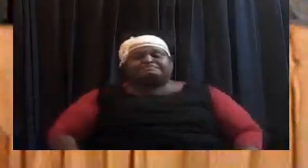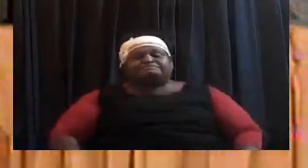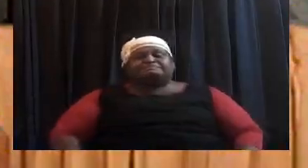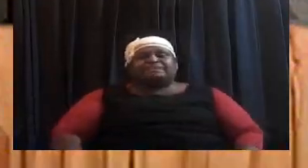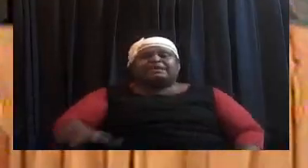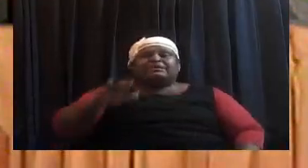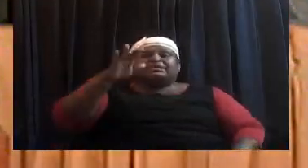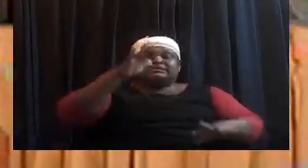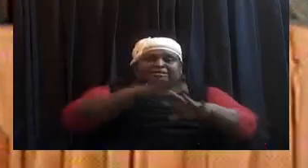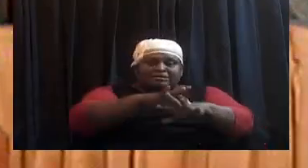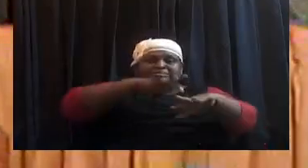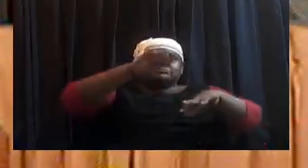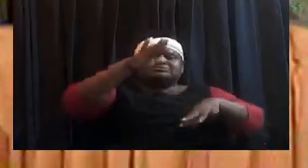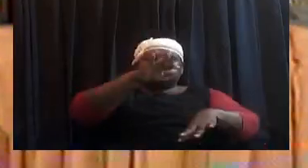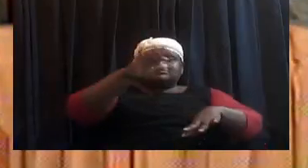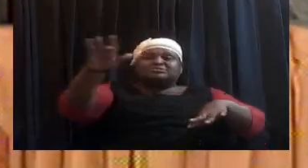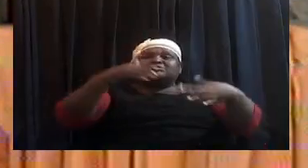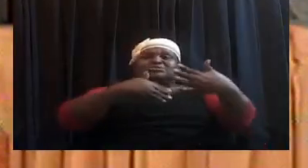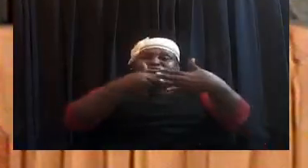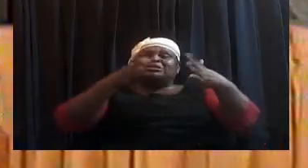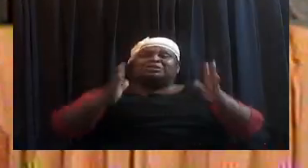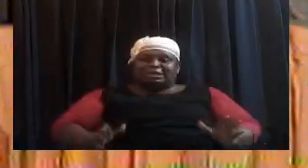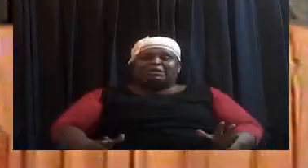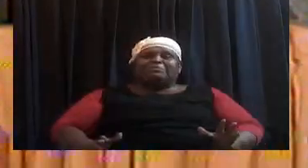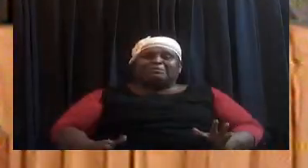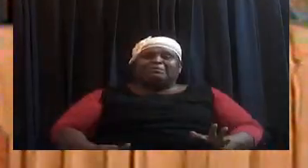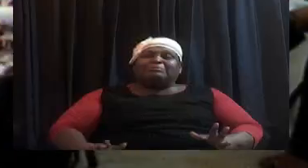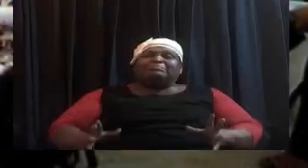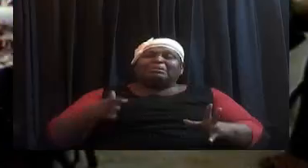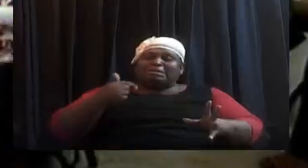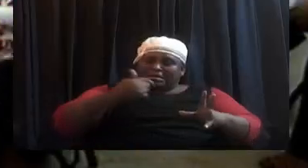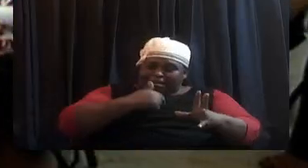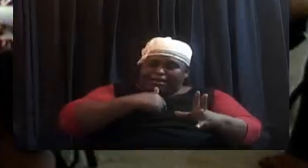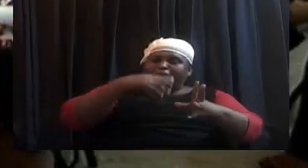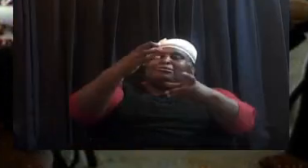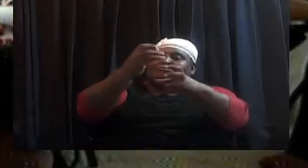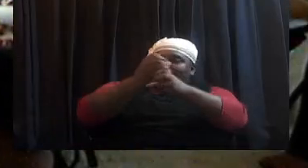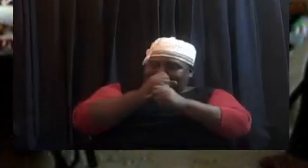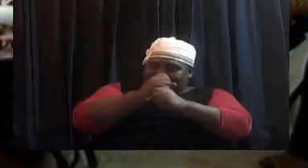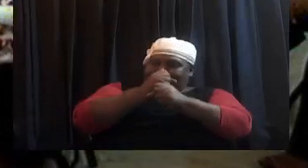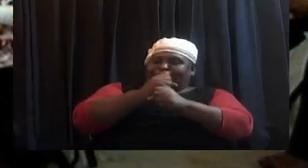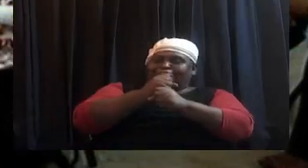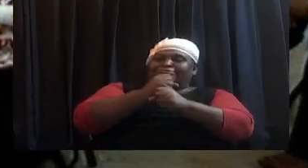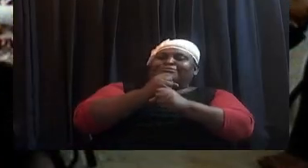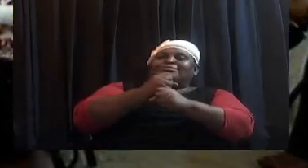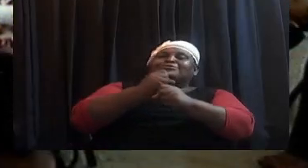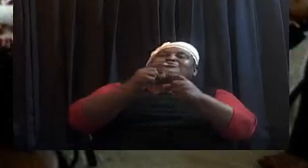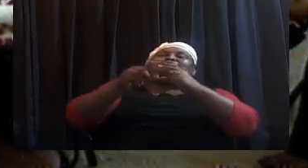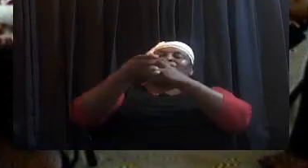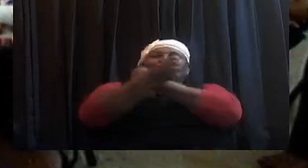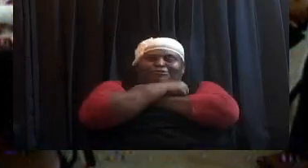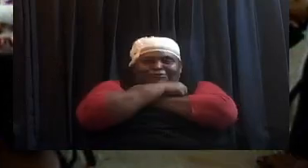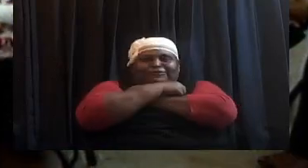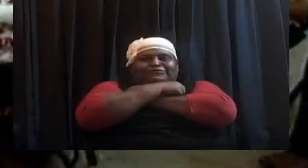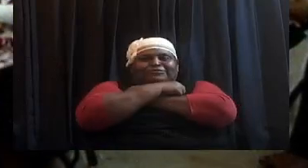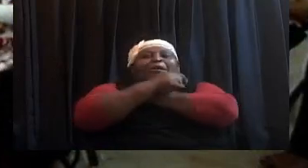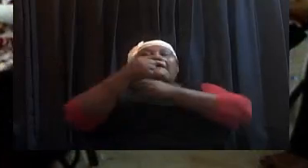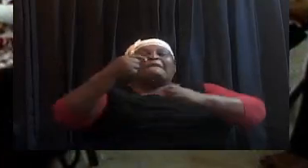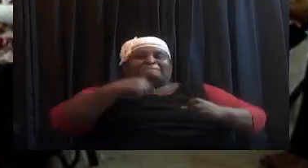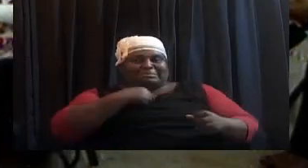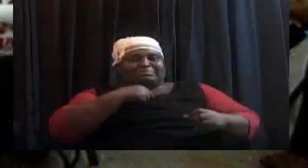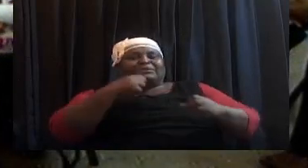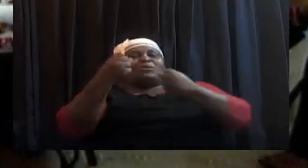Touch your neighbor and said, are you hanging on love? Hallelujah.